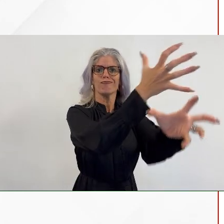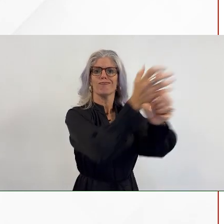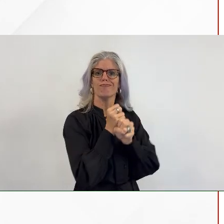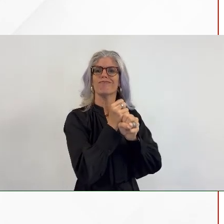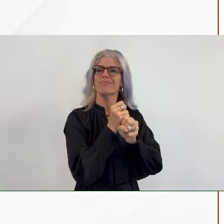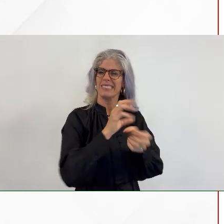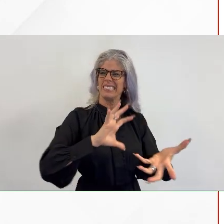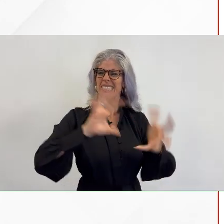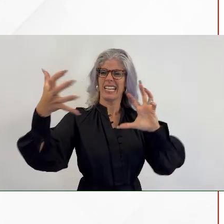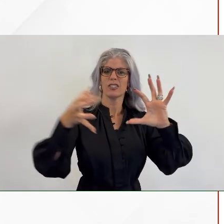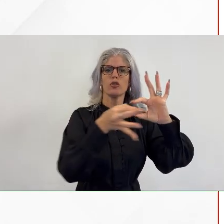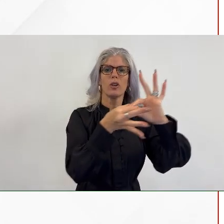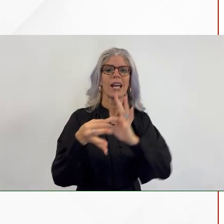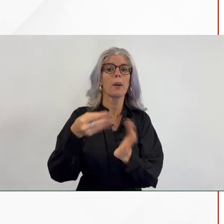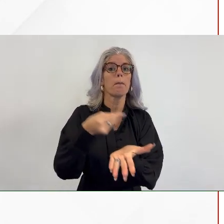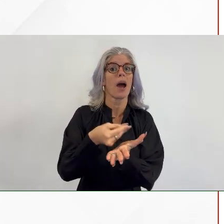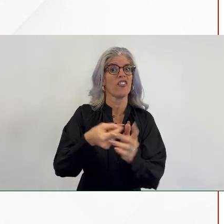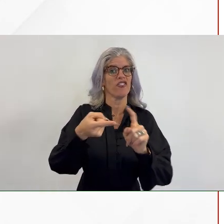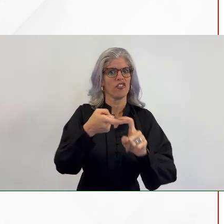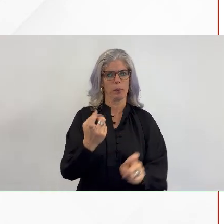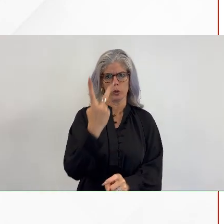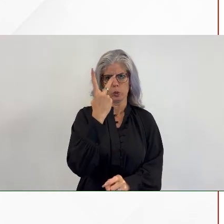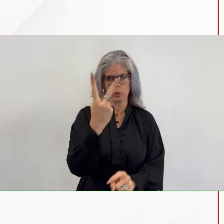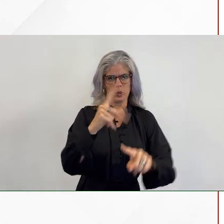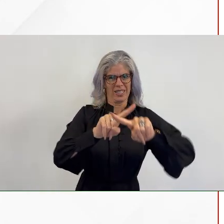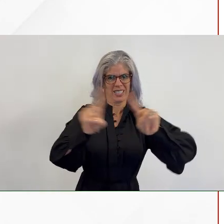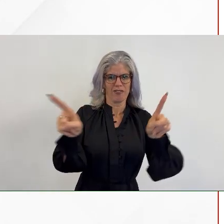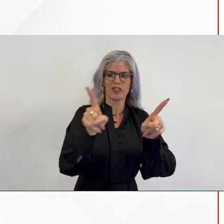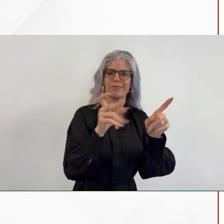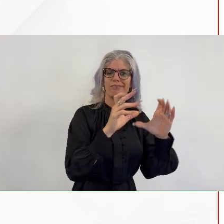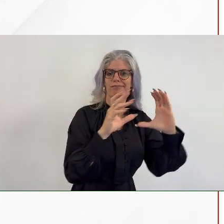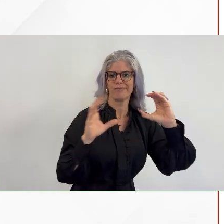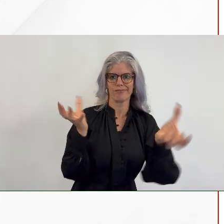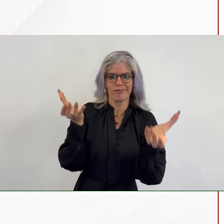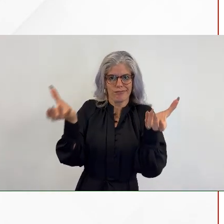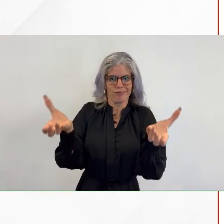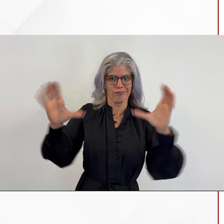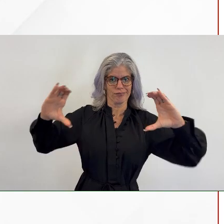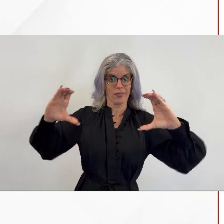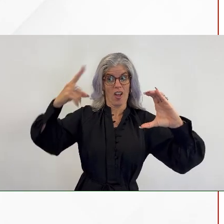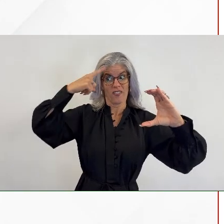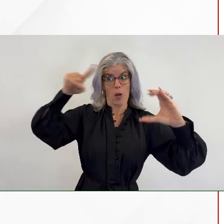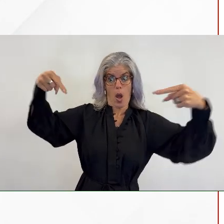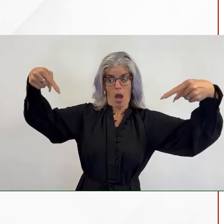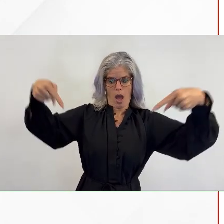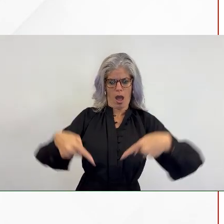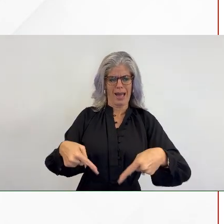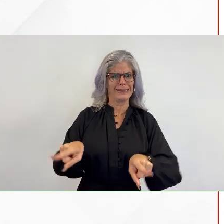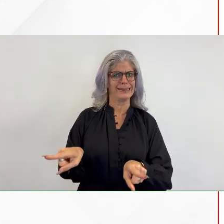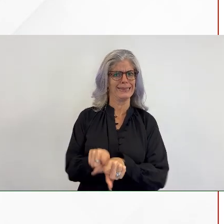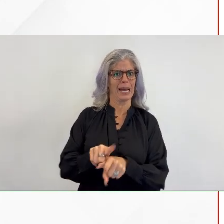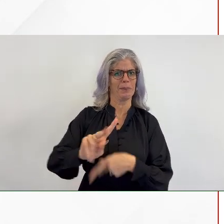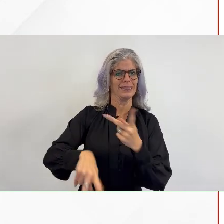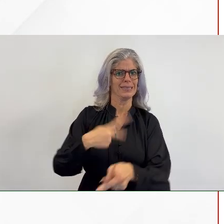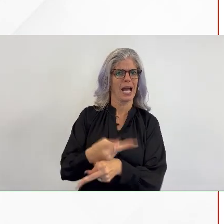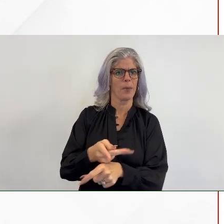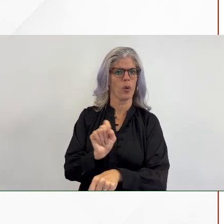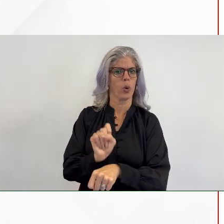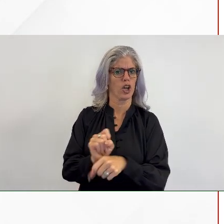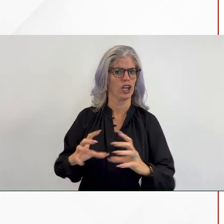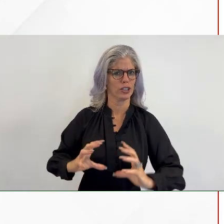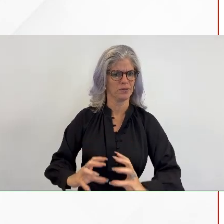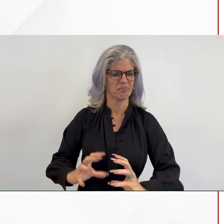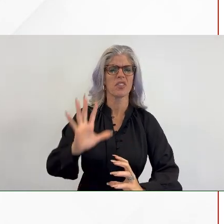example, funding from another federal agency or insurance for the same item of work for which the applicant is requesting FEMA funding.